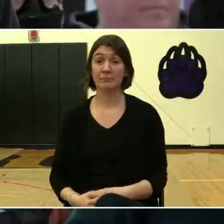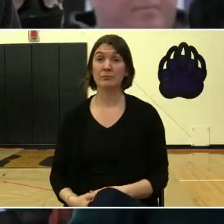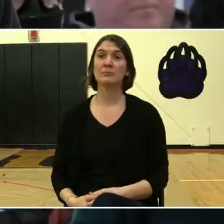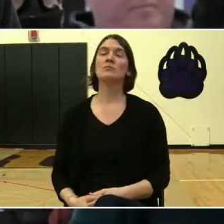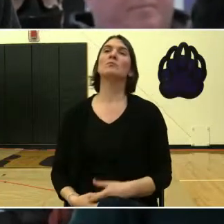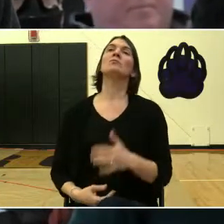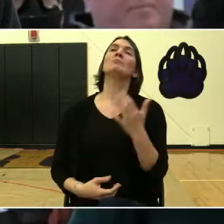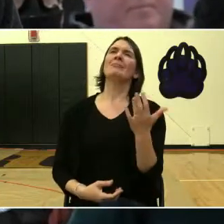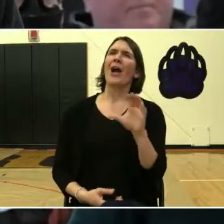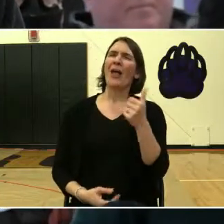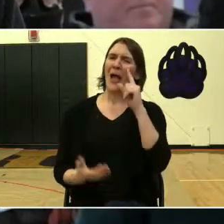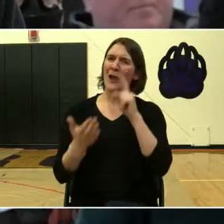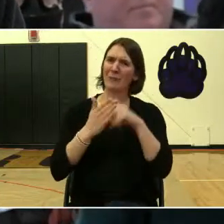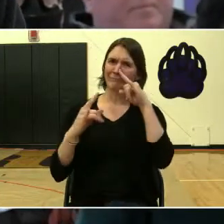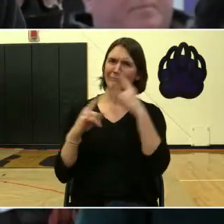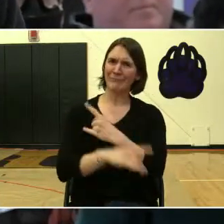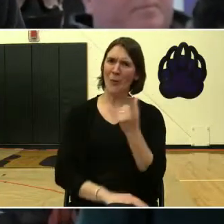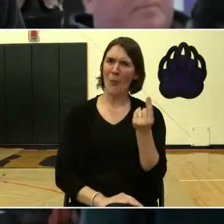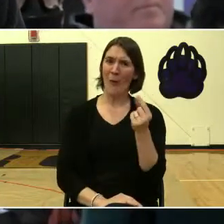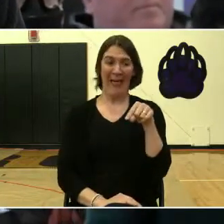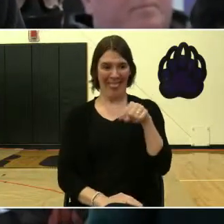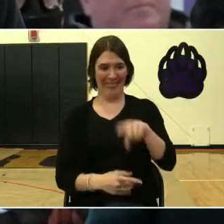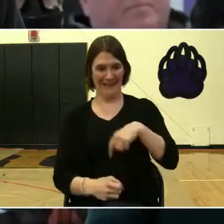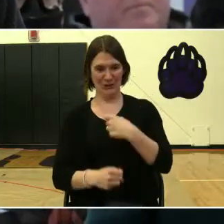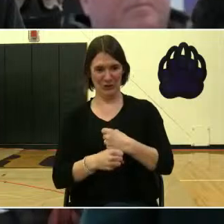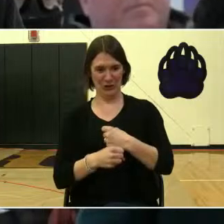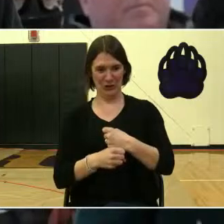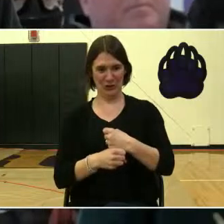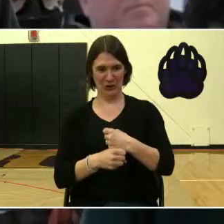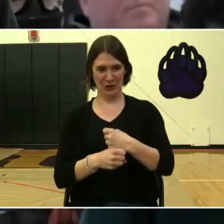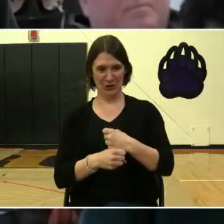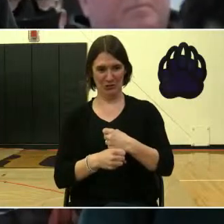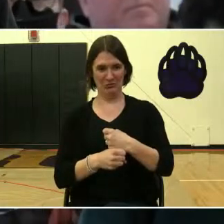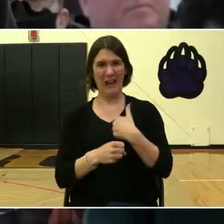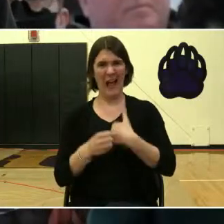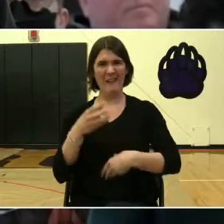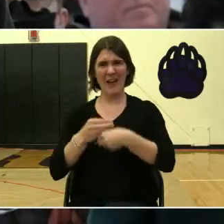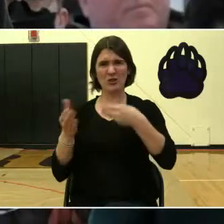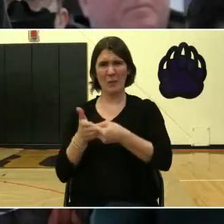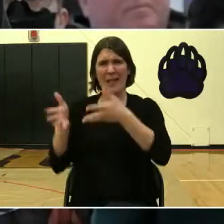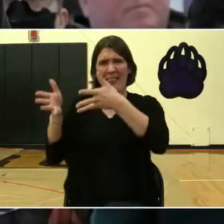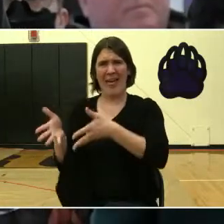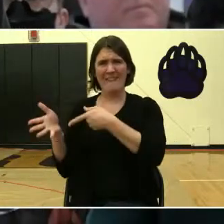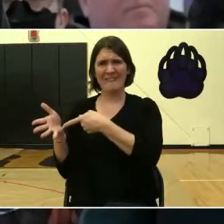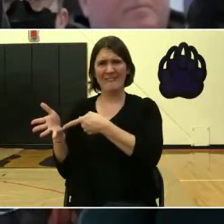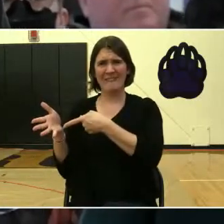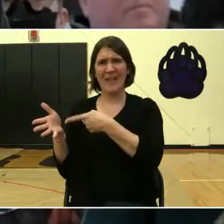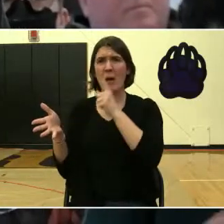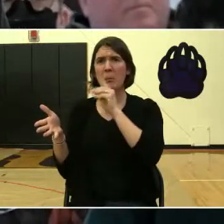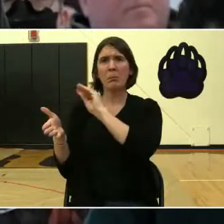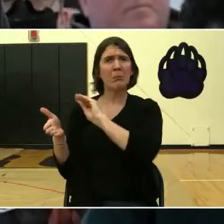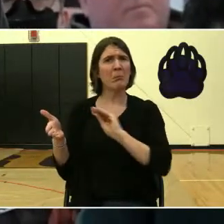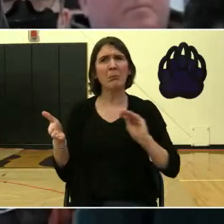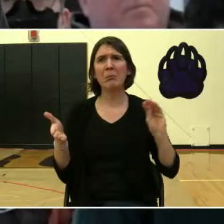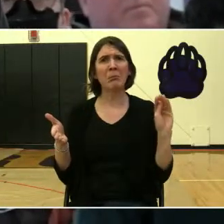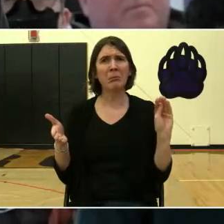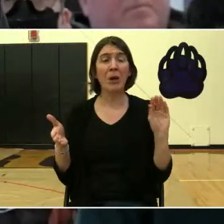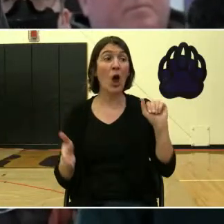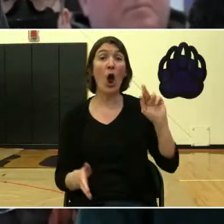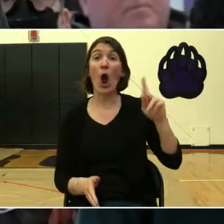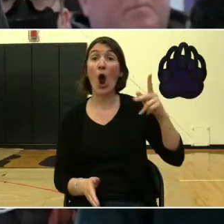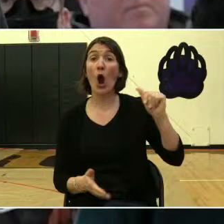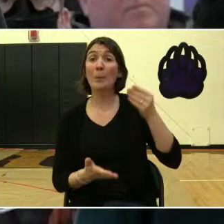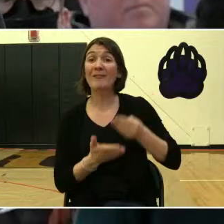it's also ironic that in this year we've got additional funding which is not part of the budget arpa